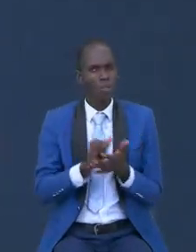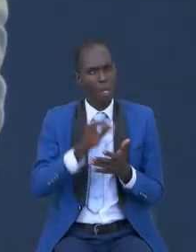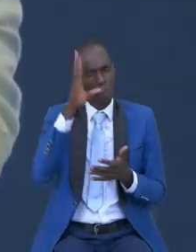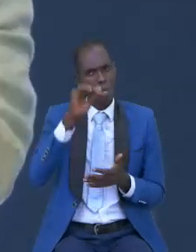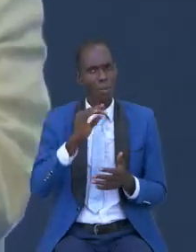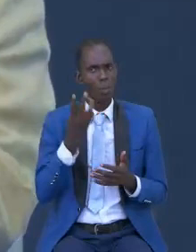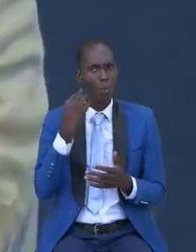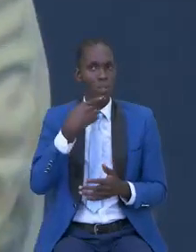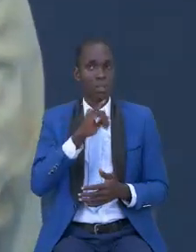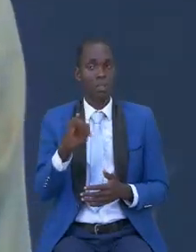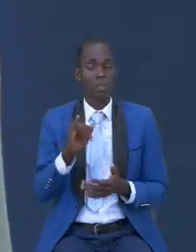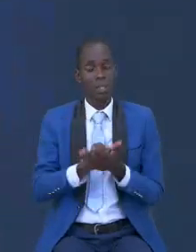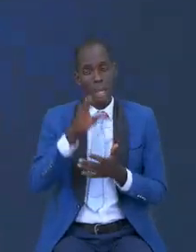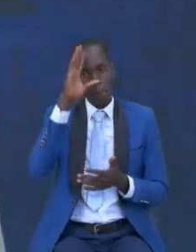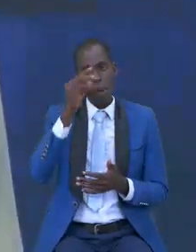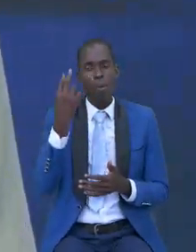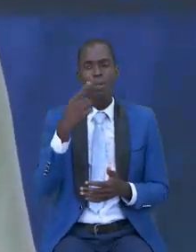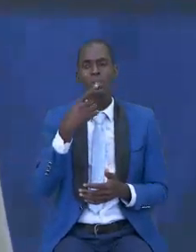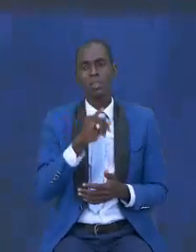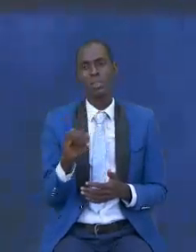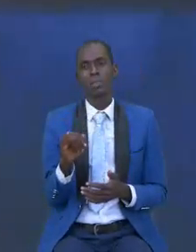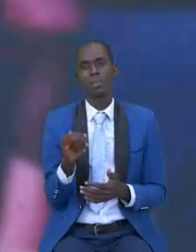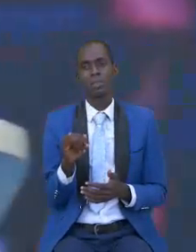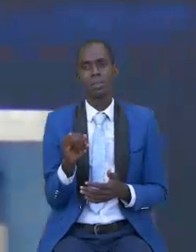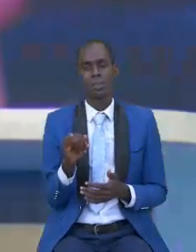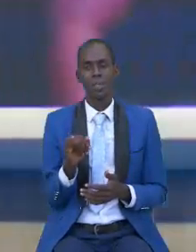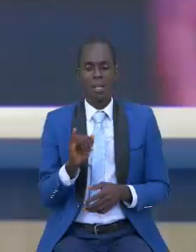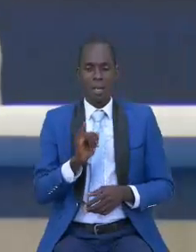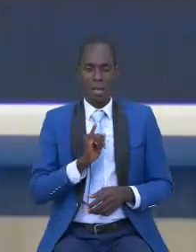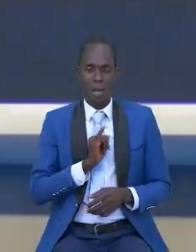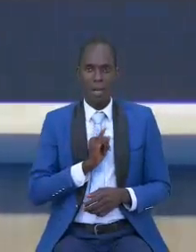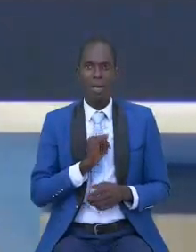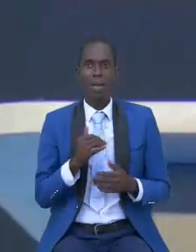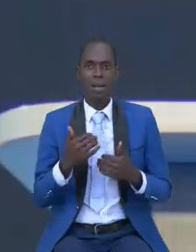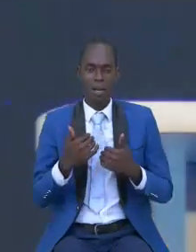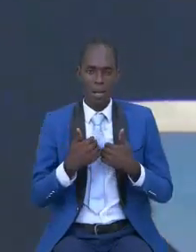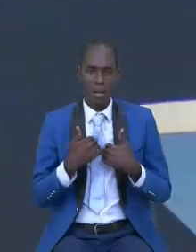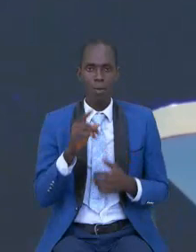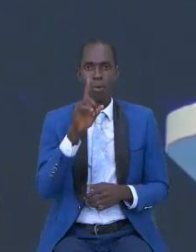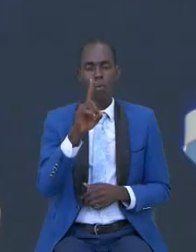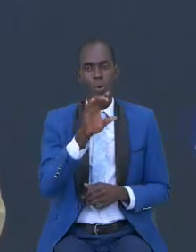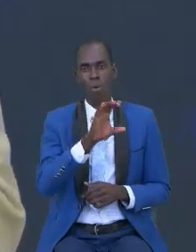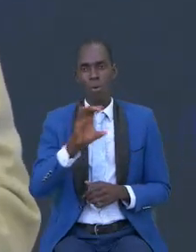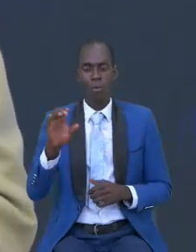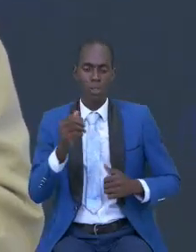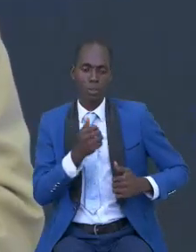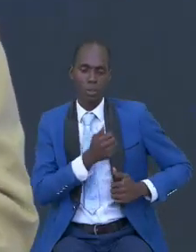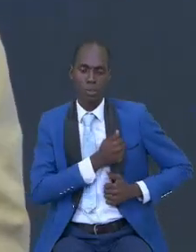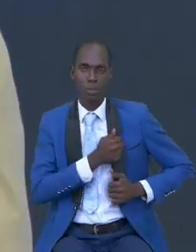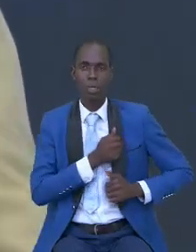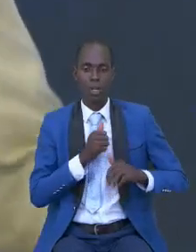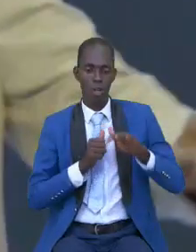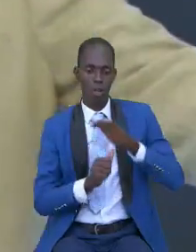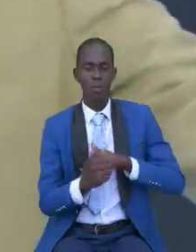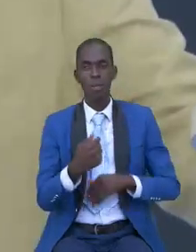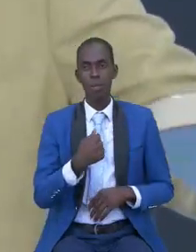The man was saying, I have 100 soldiers under me,